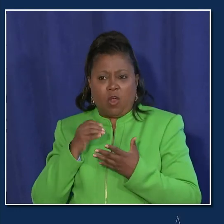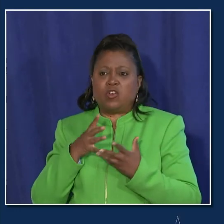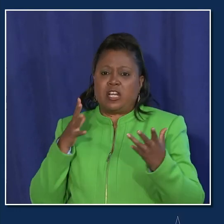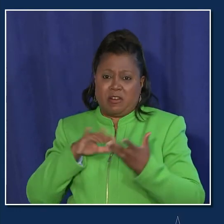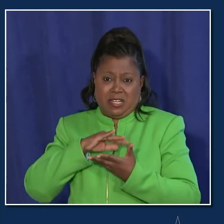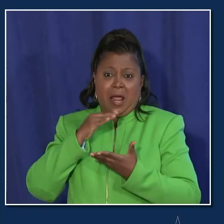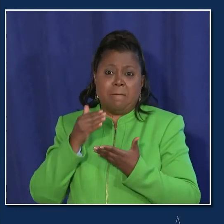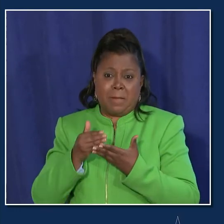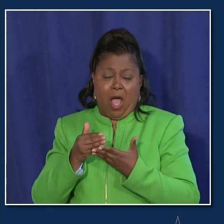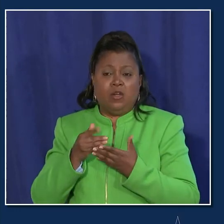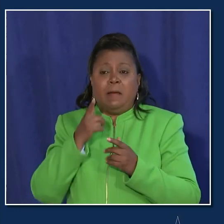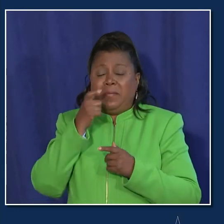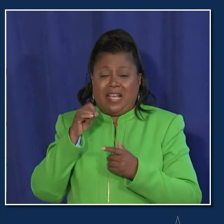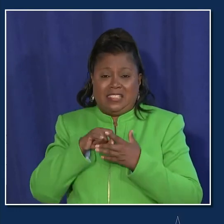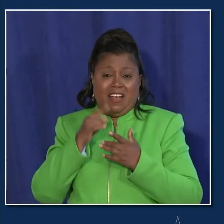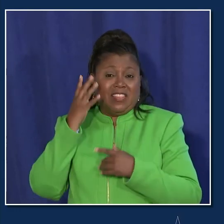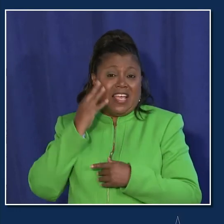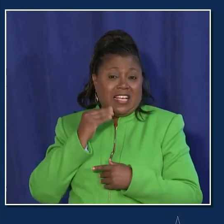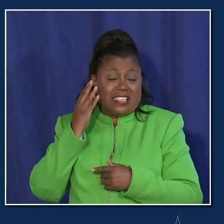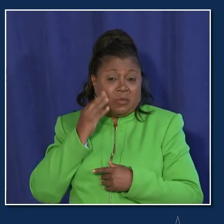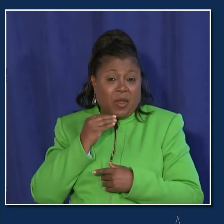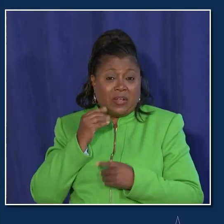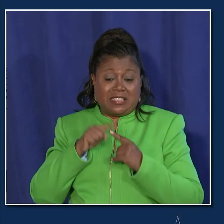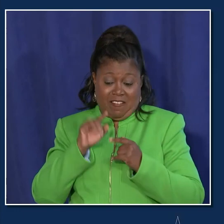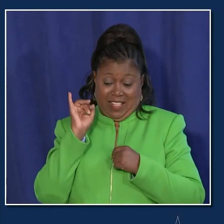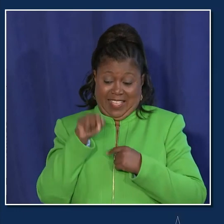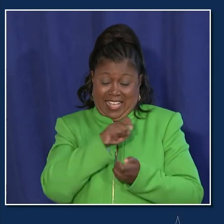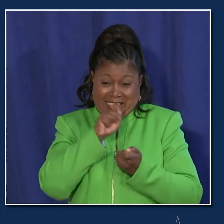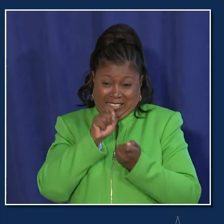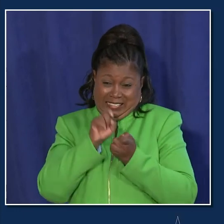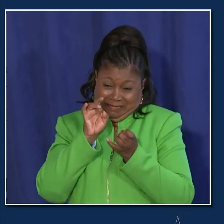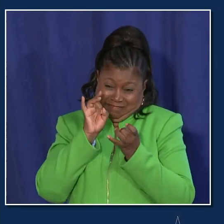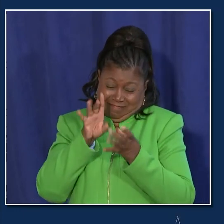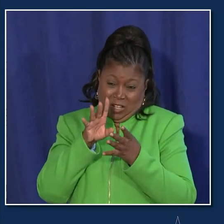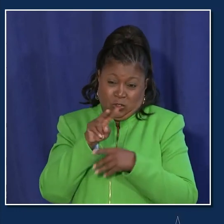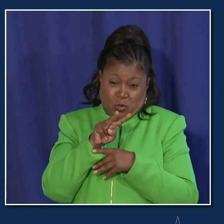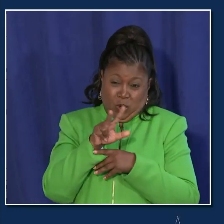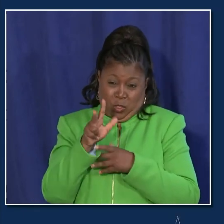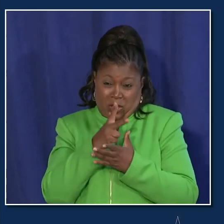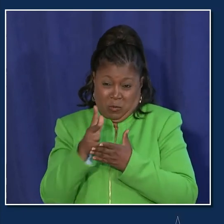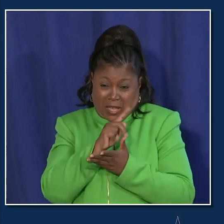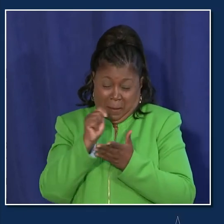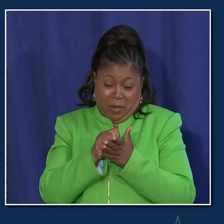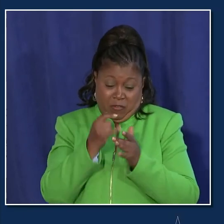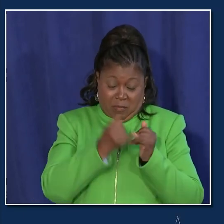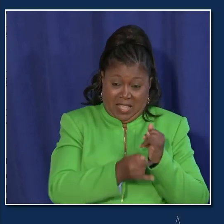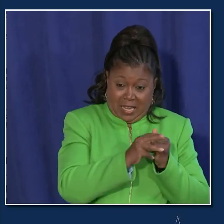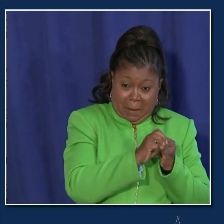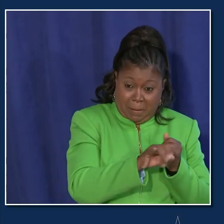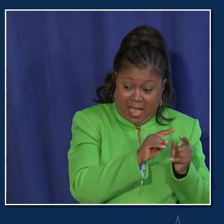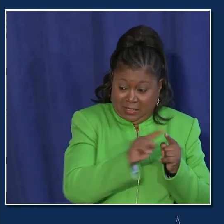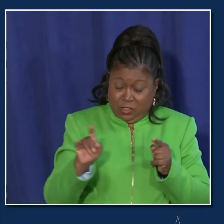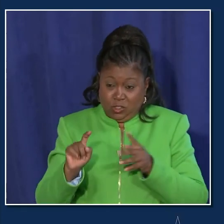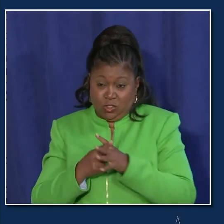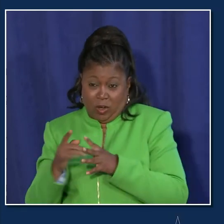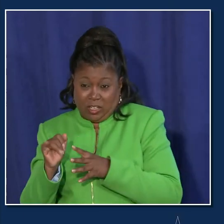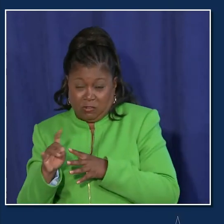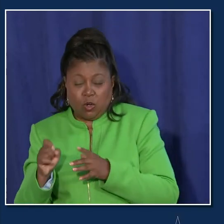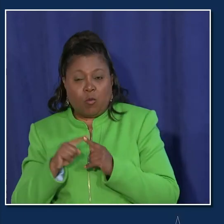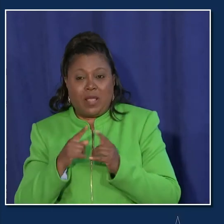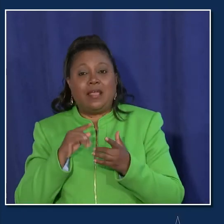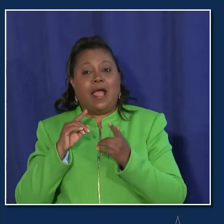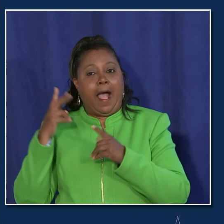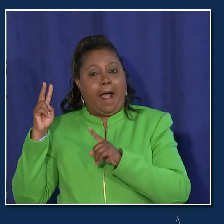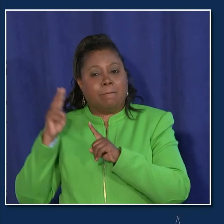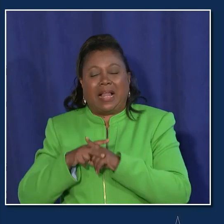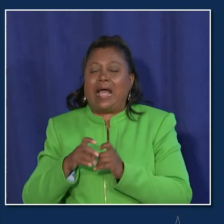tremendous amount because of the experiences of that fateful 2 to 3 week period from the end of May to the beginning of June. We